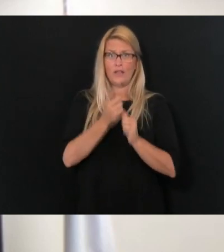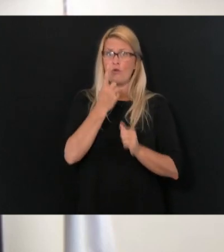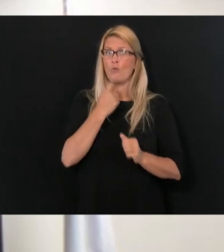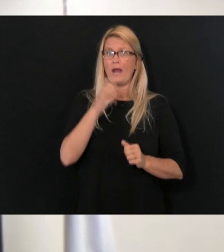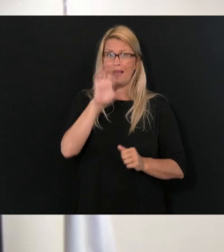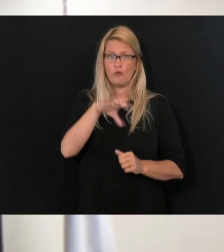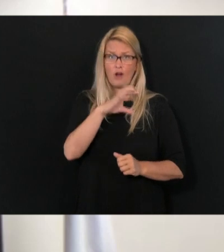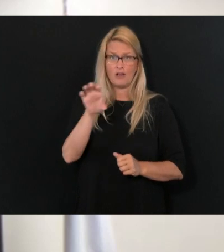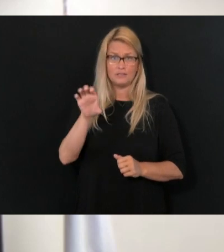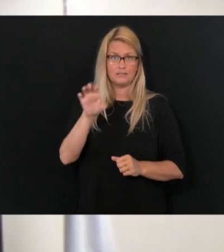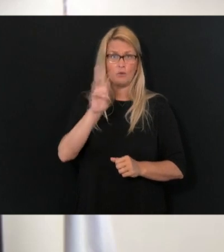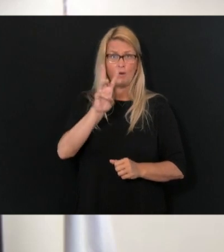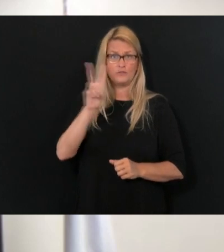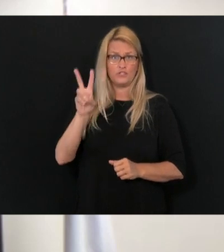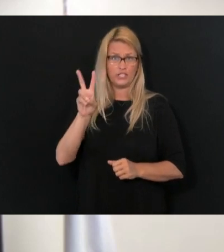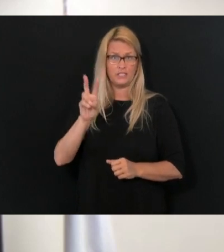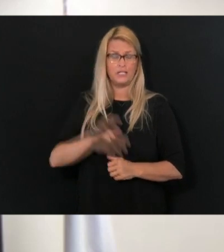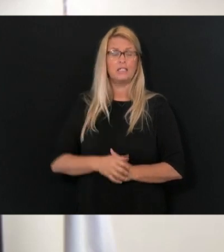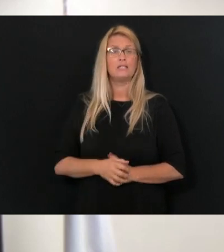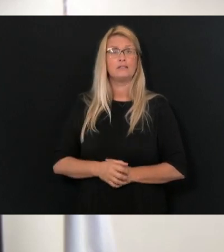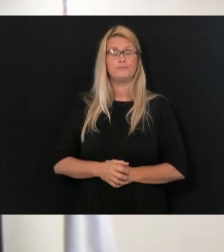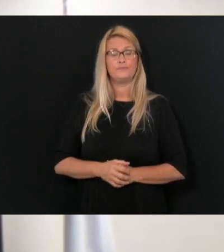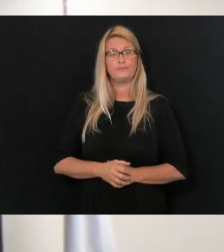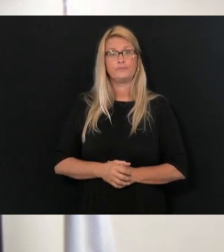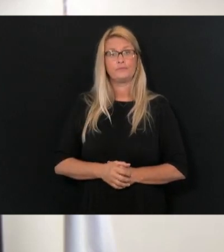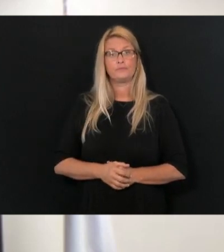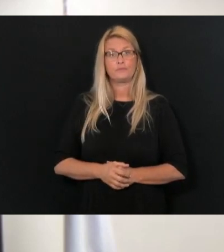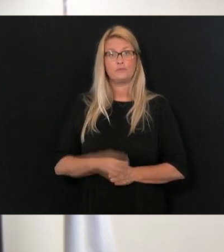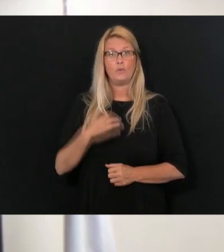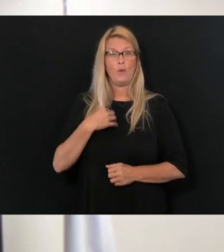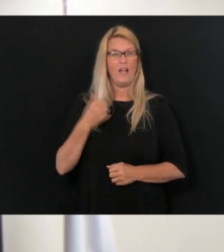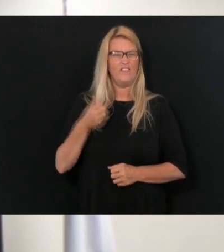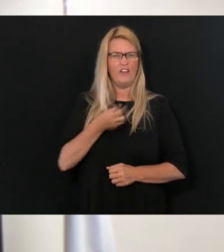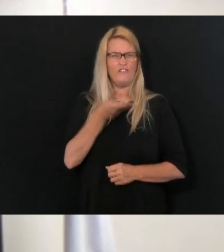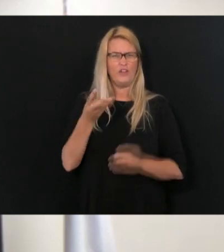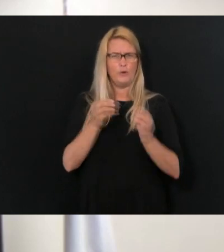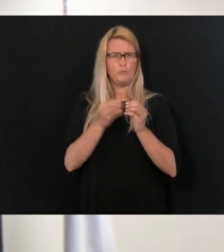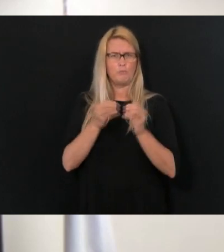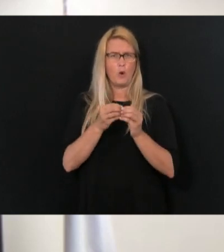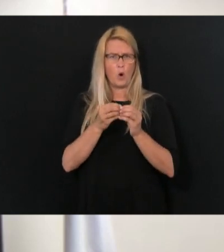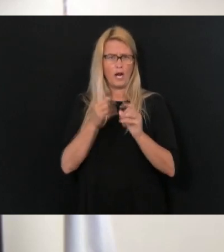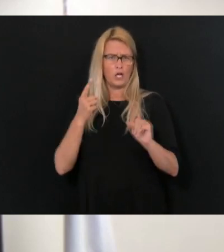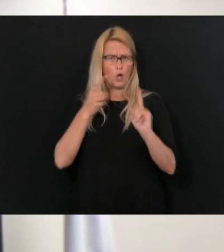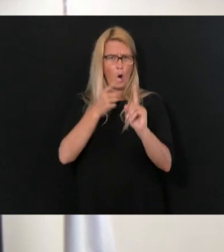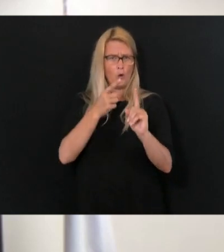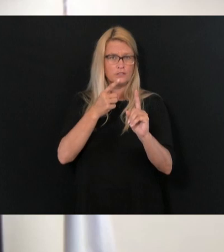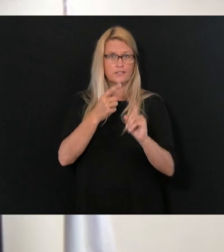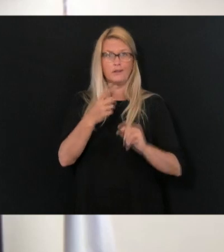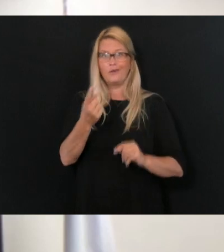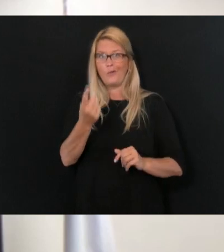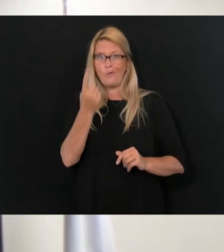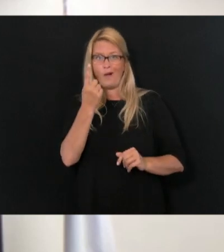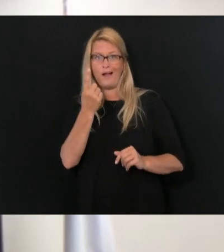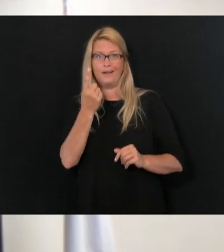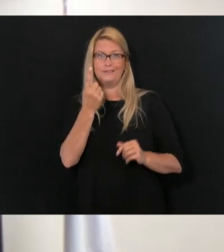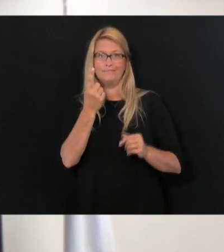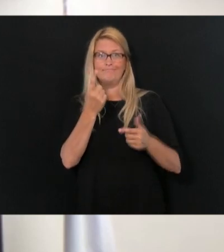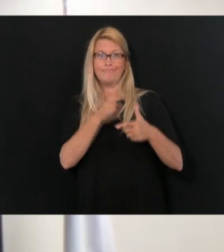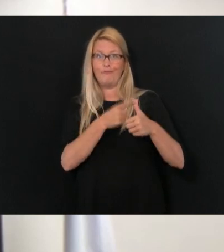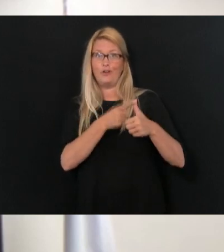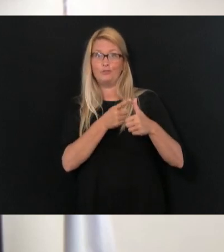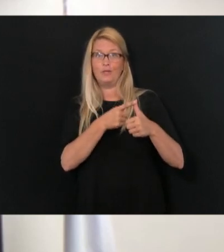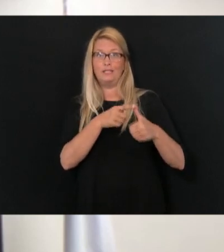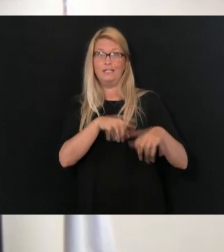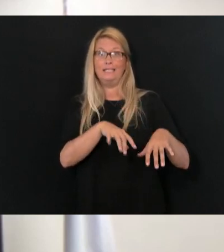in West Virginia. We're looking at a couple of additional initiatives. One would be to actually be able to take blood